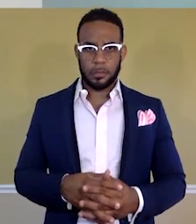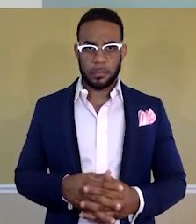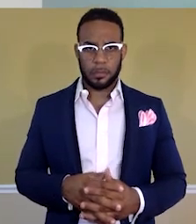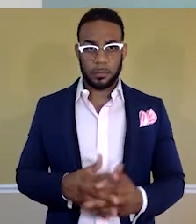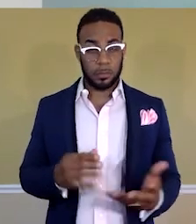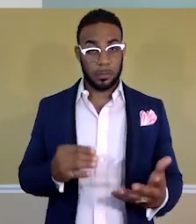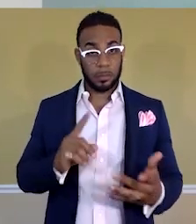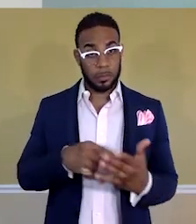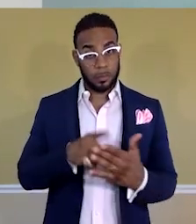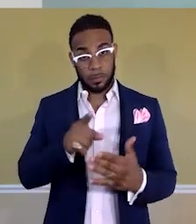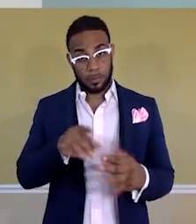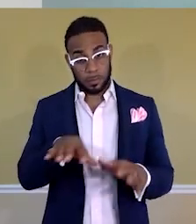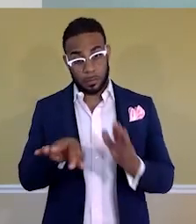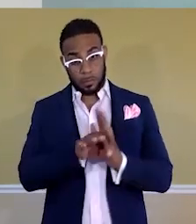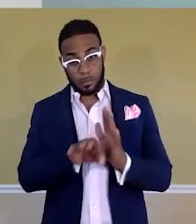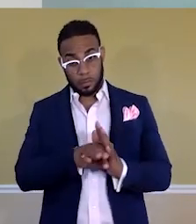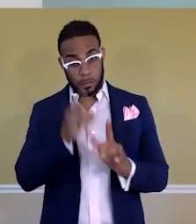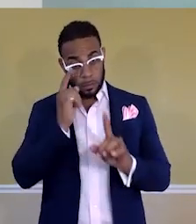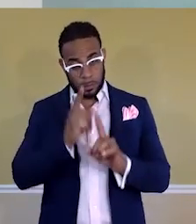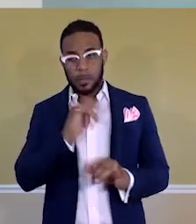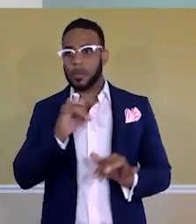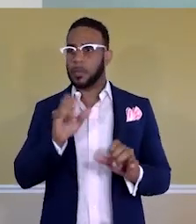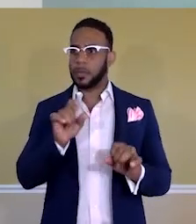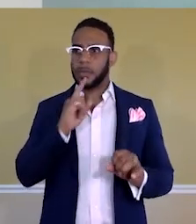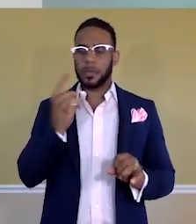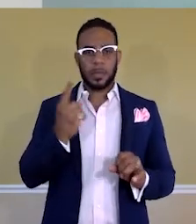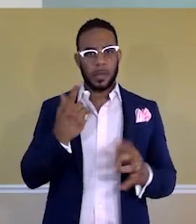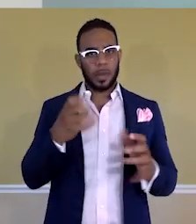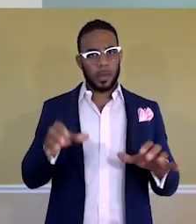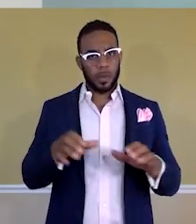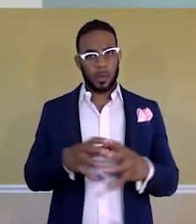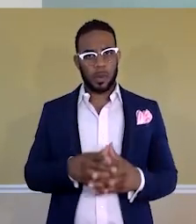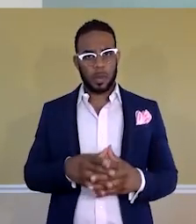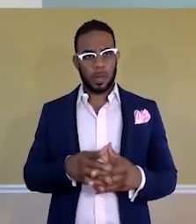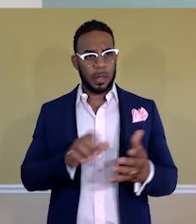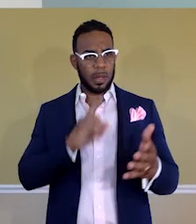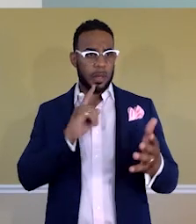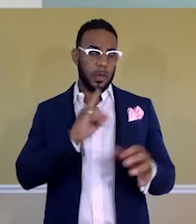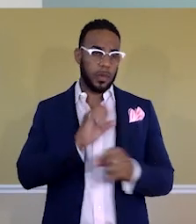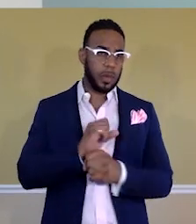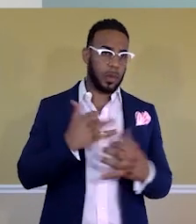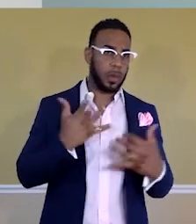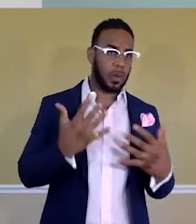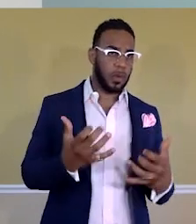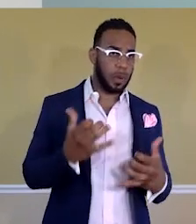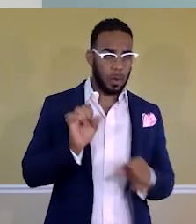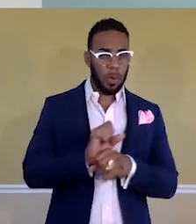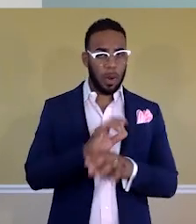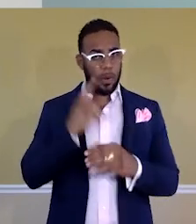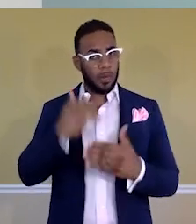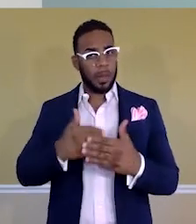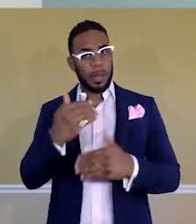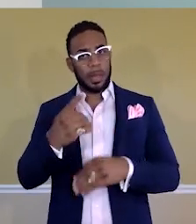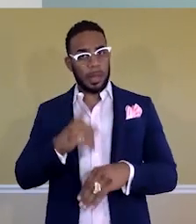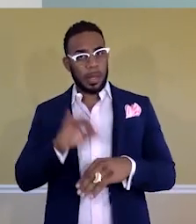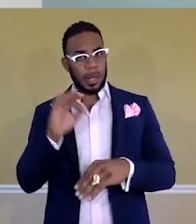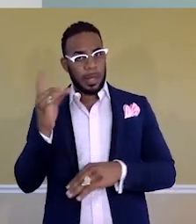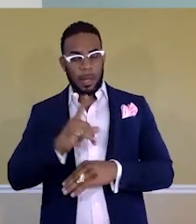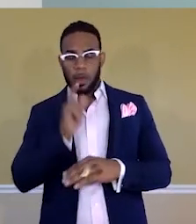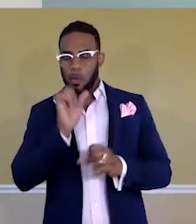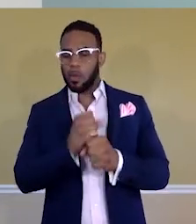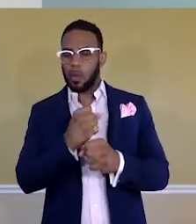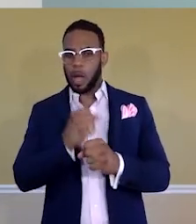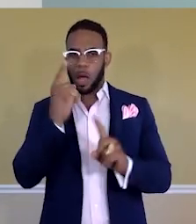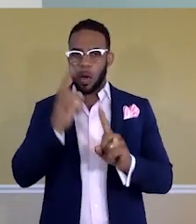And once you pick those goals that you're like, yeah, this is something I want to do. This is really what I want to work on for the next 90 days. You're going to create